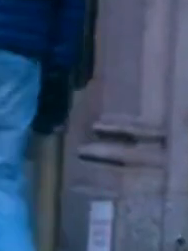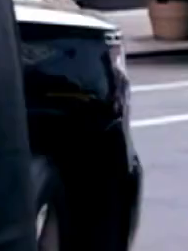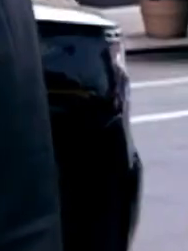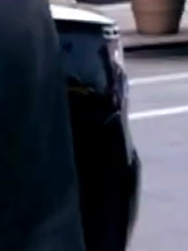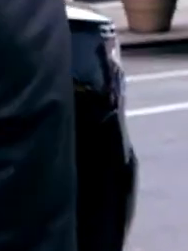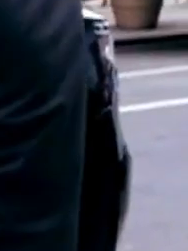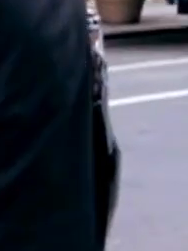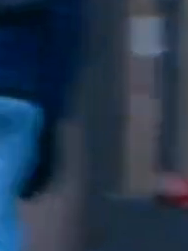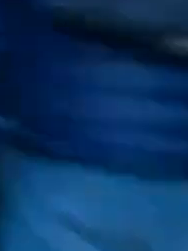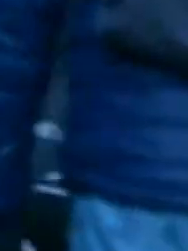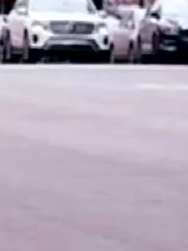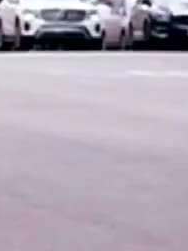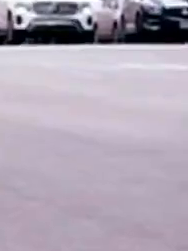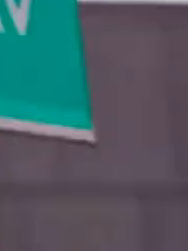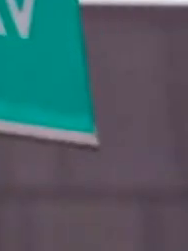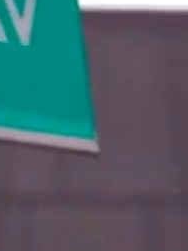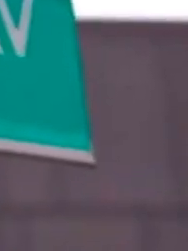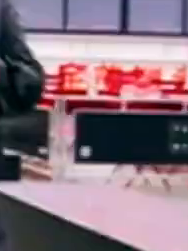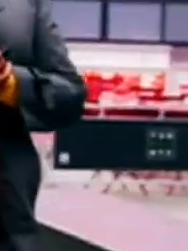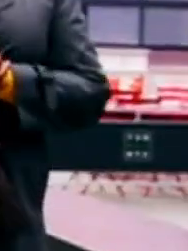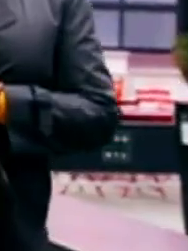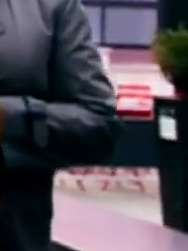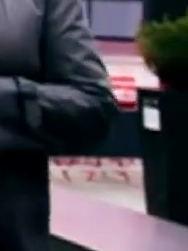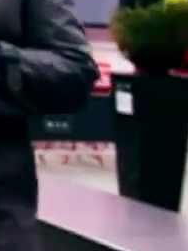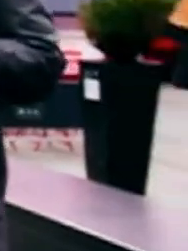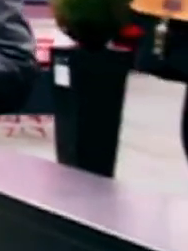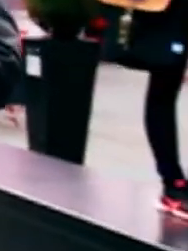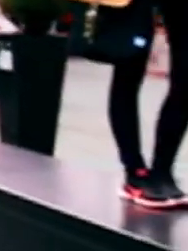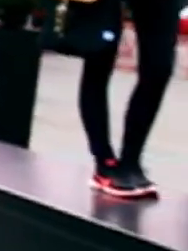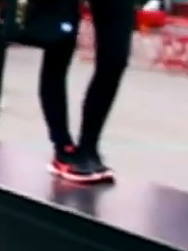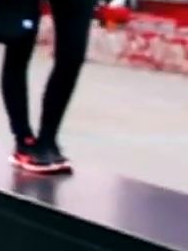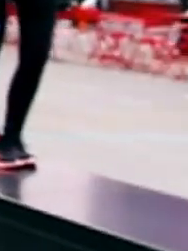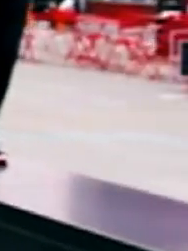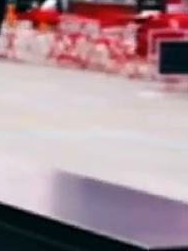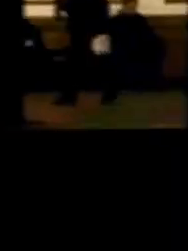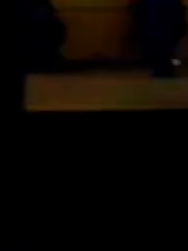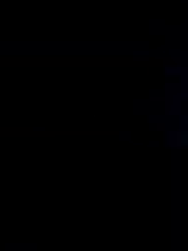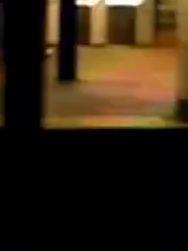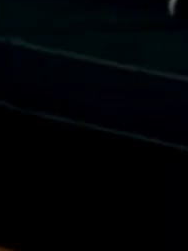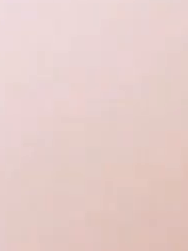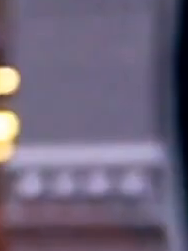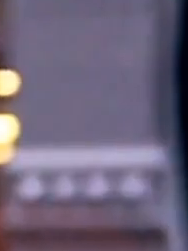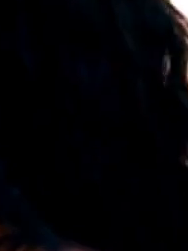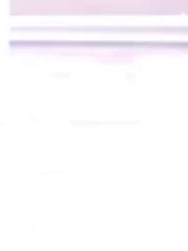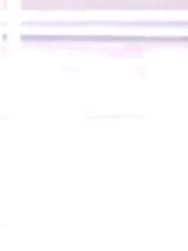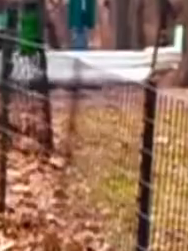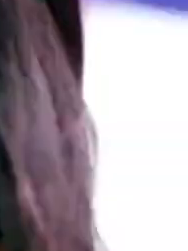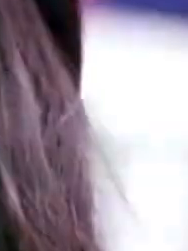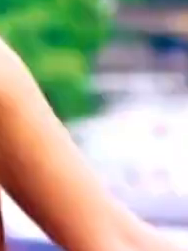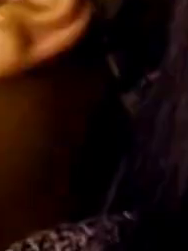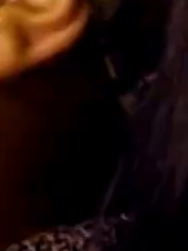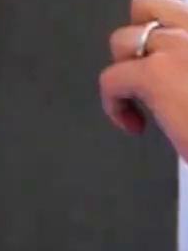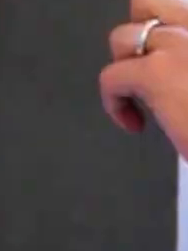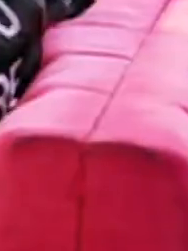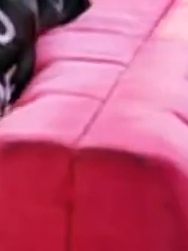For me, it's just a wonderful, you know, playground. It's got everything that I love. And I think it would be a wonderful